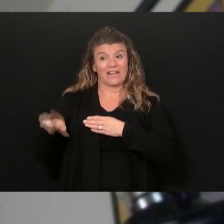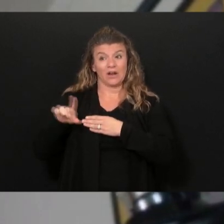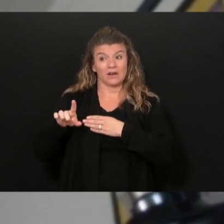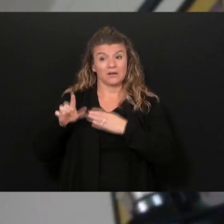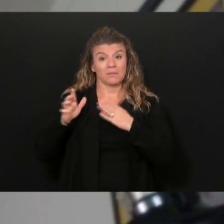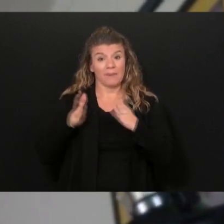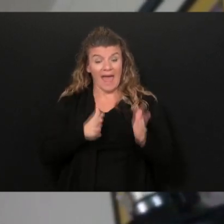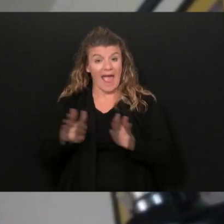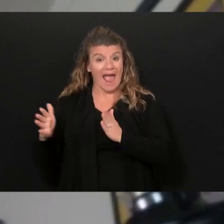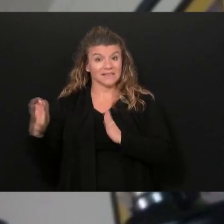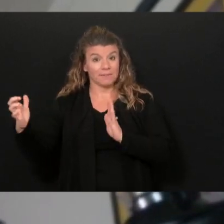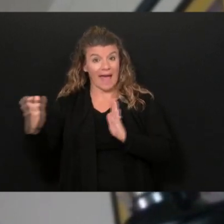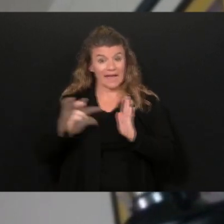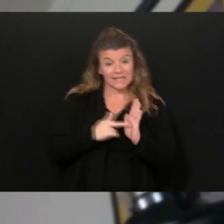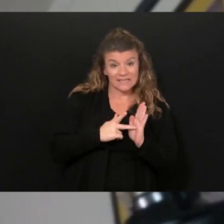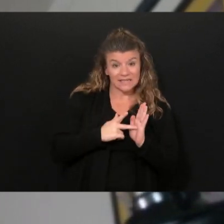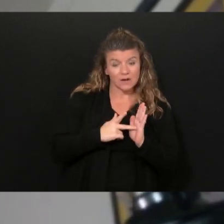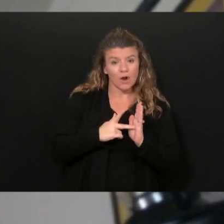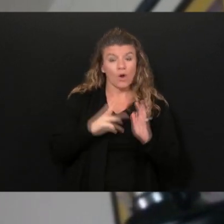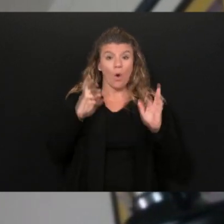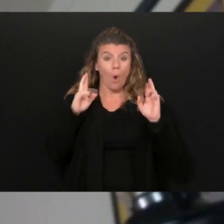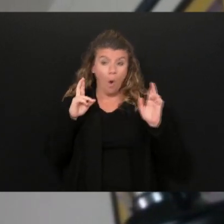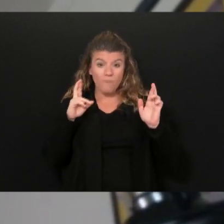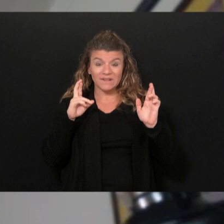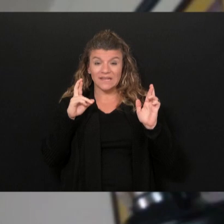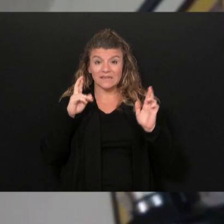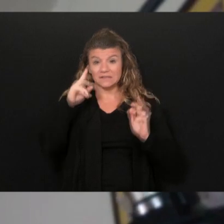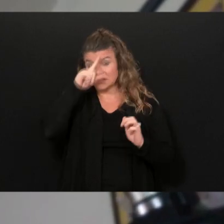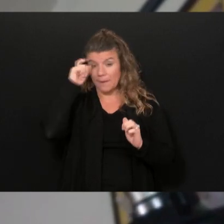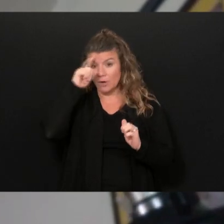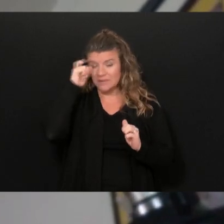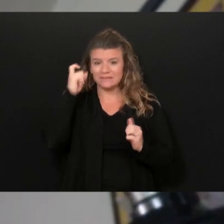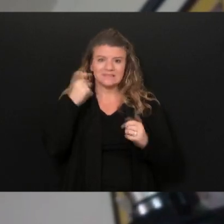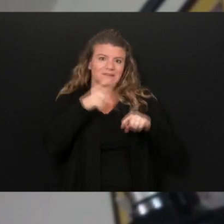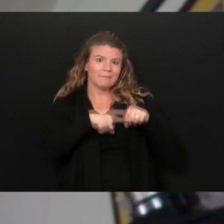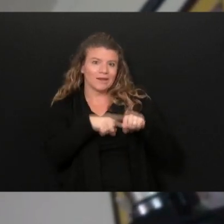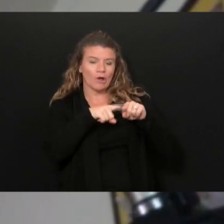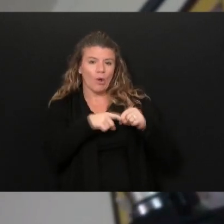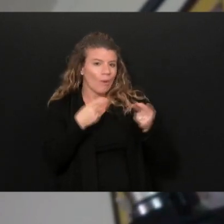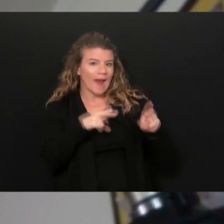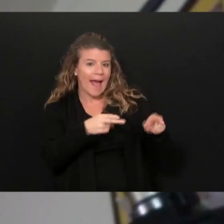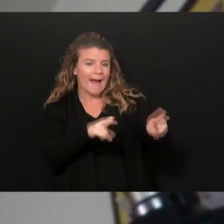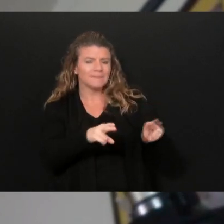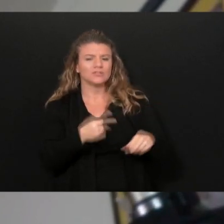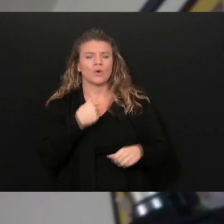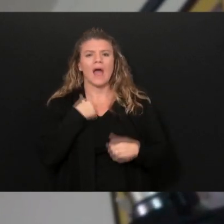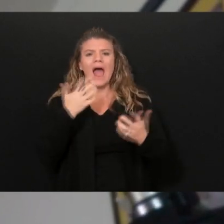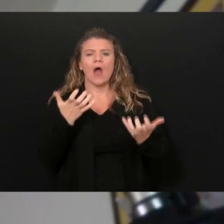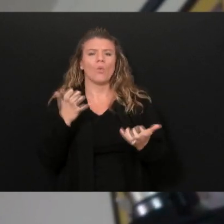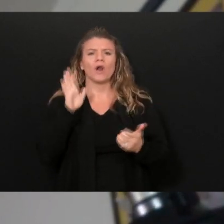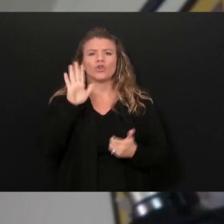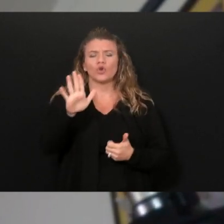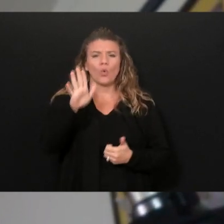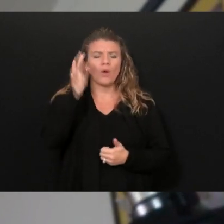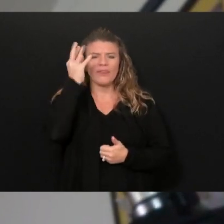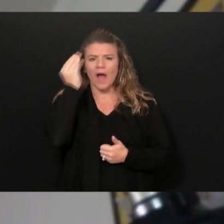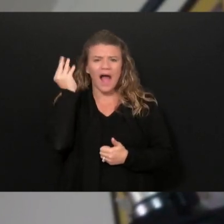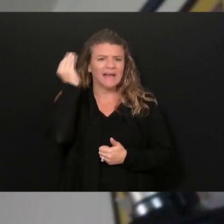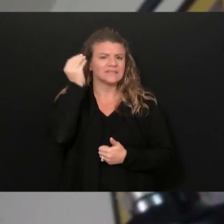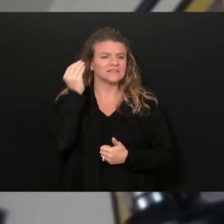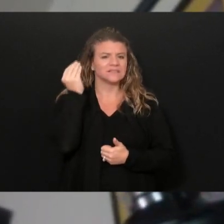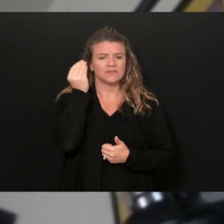them back, hopefully the summer, depending on how things work out. I wanted to get your thoughts on